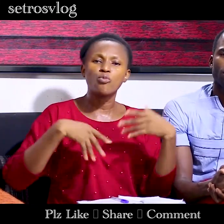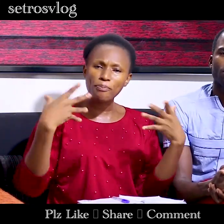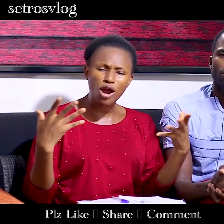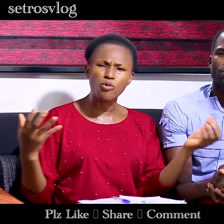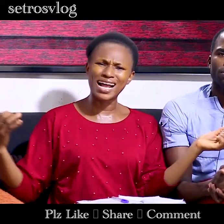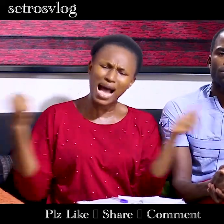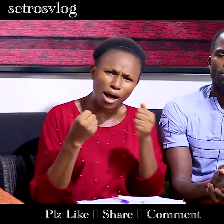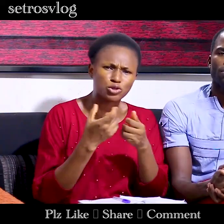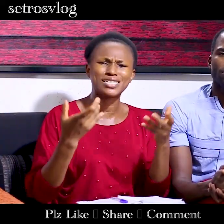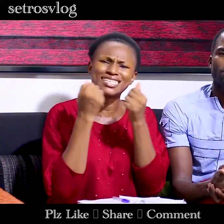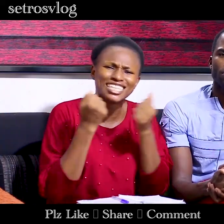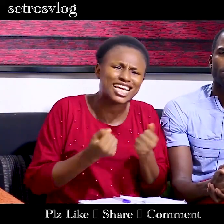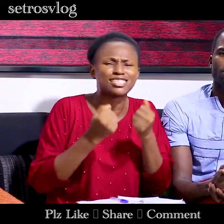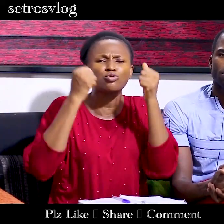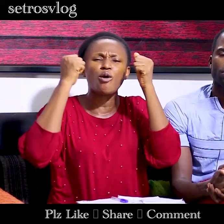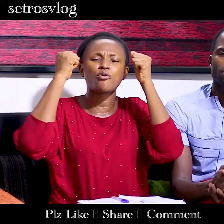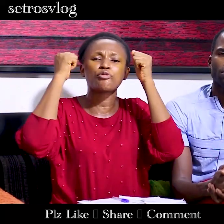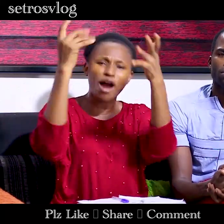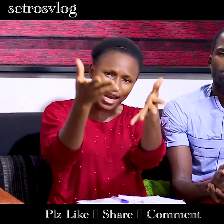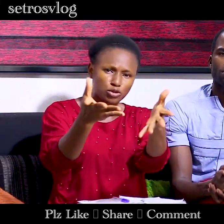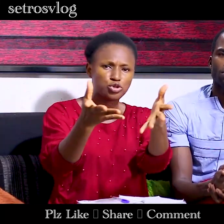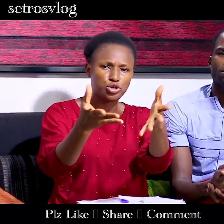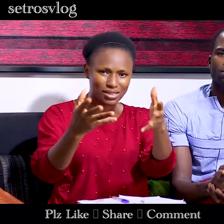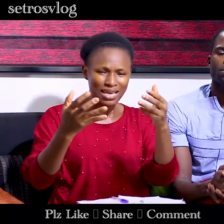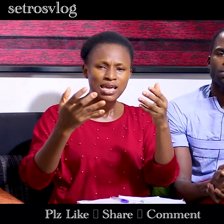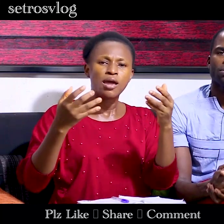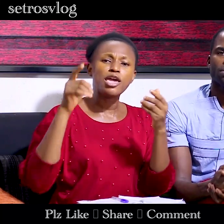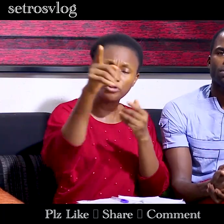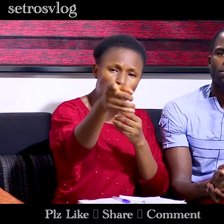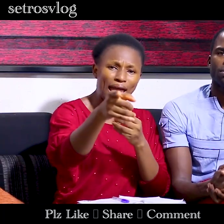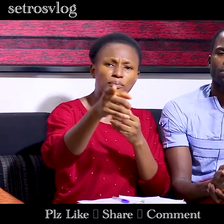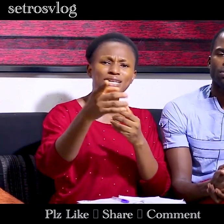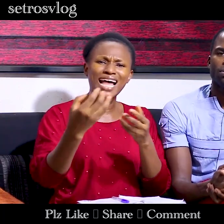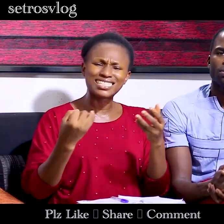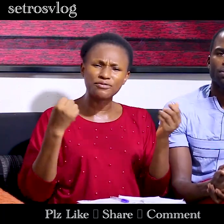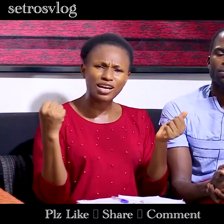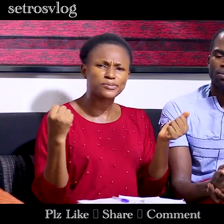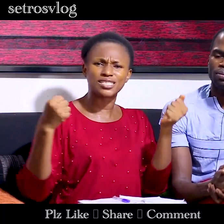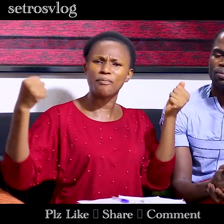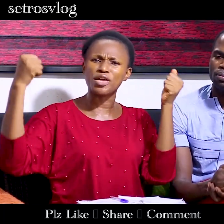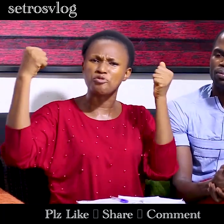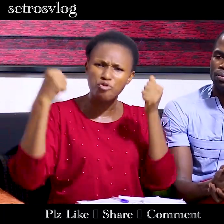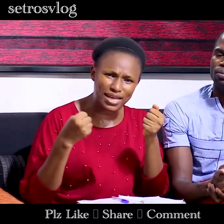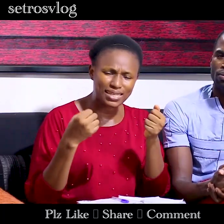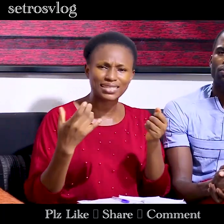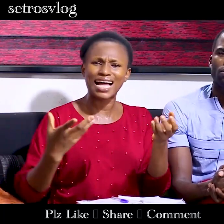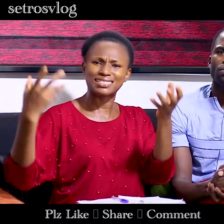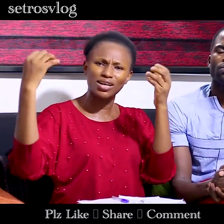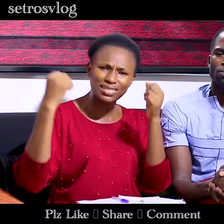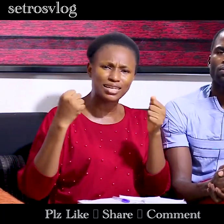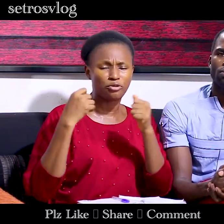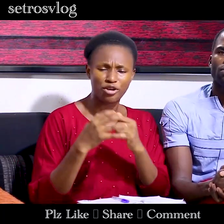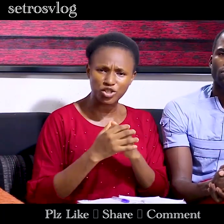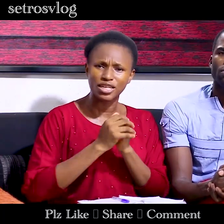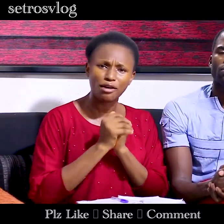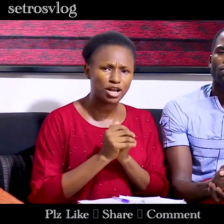post-COVID-19. We pray we come out with synergy. That's what we're crying out to you. If you know anybody that's developed something great, that's